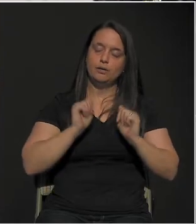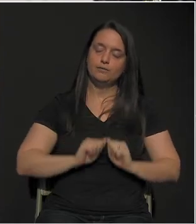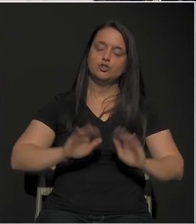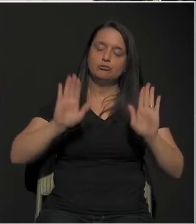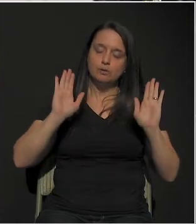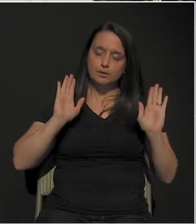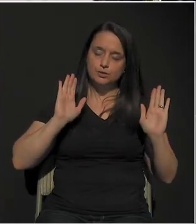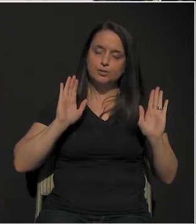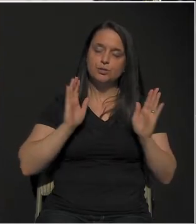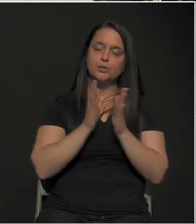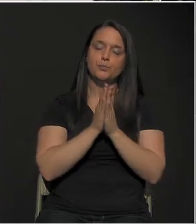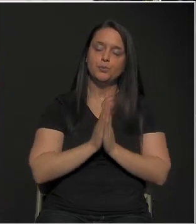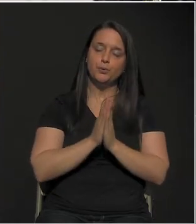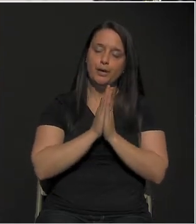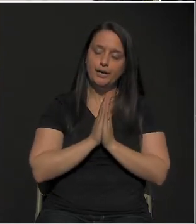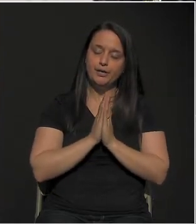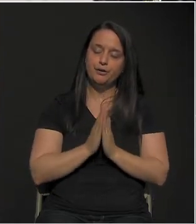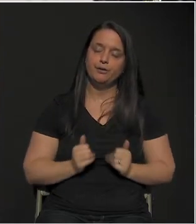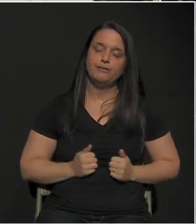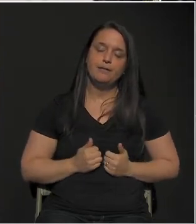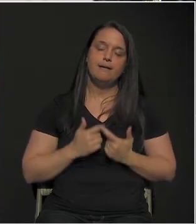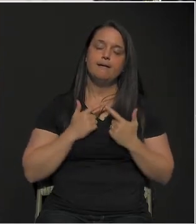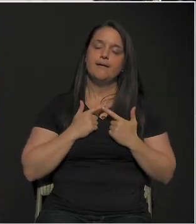surrender and a prayer of life